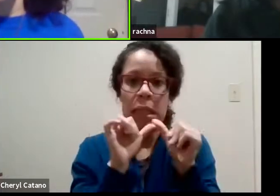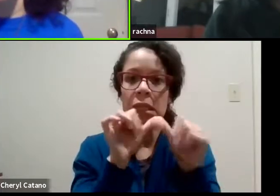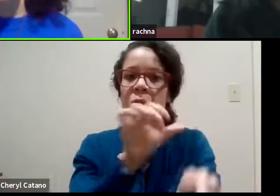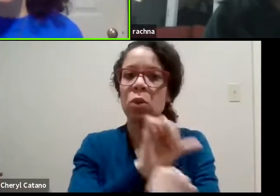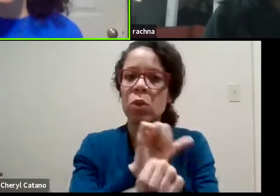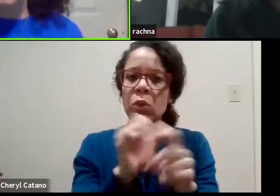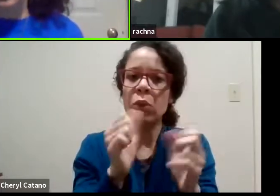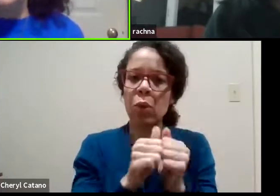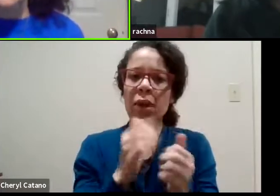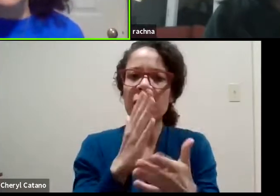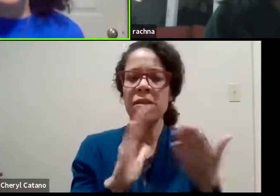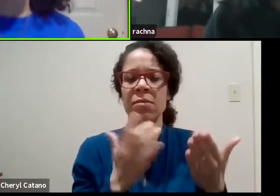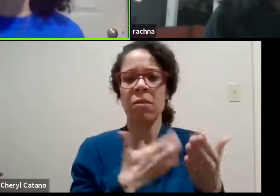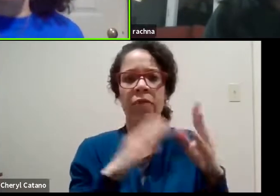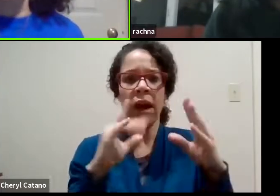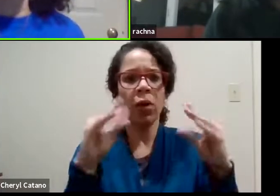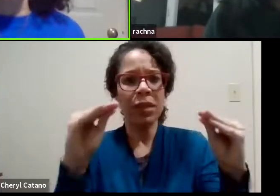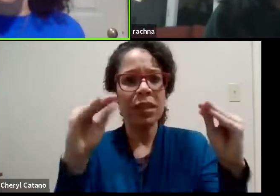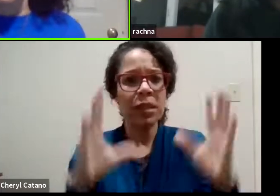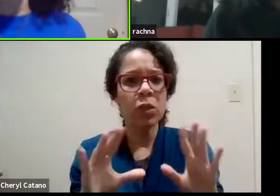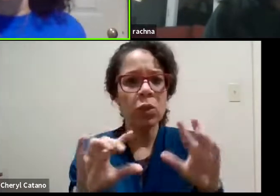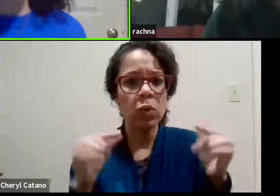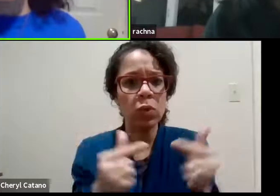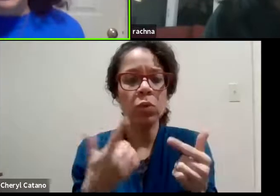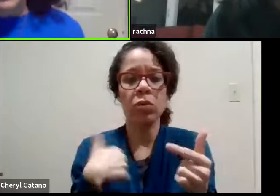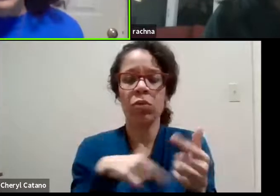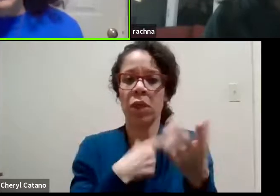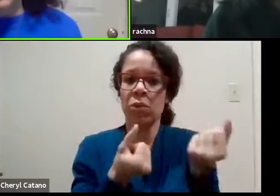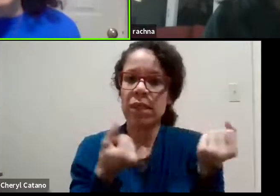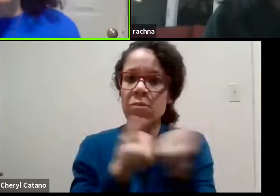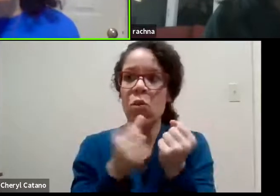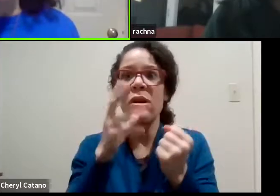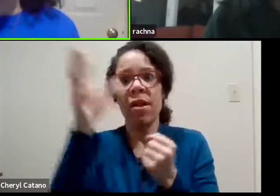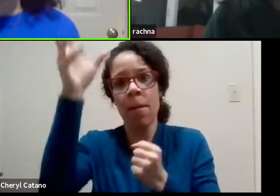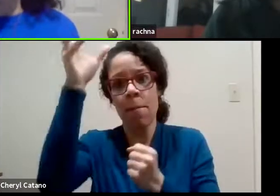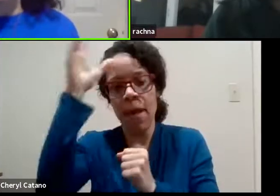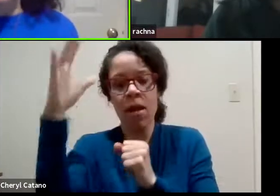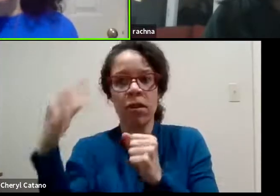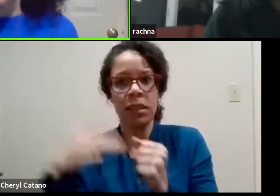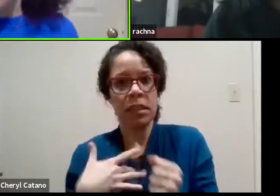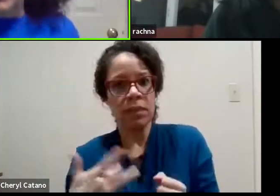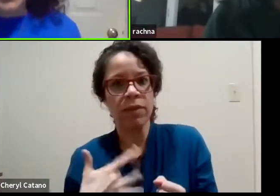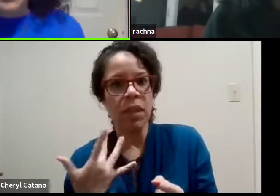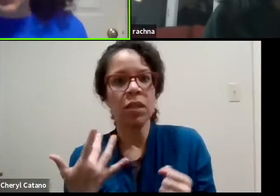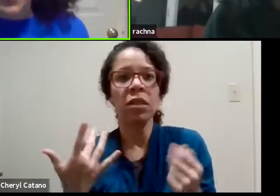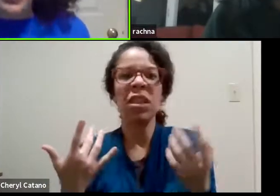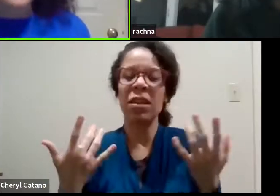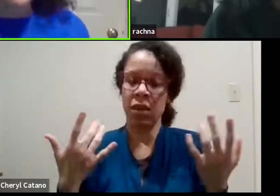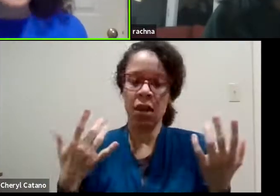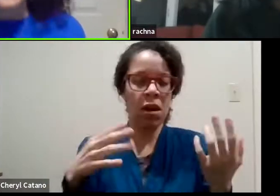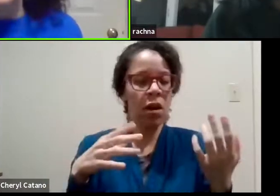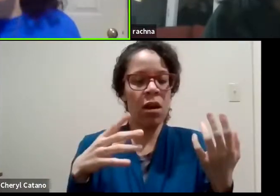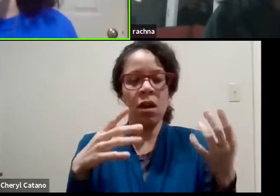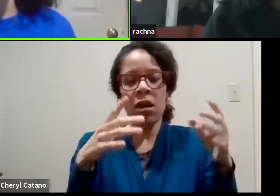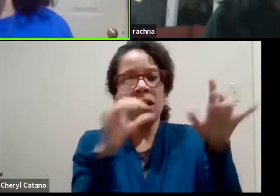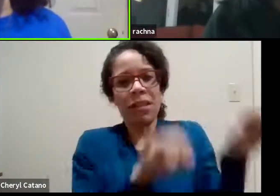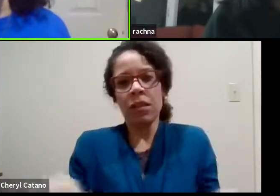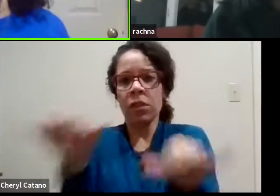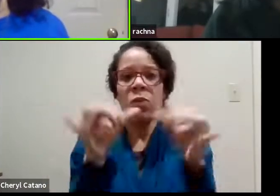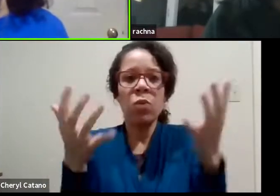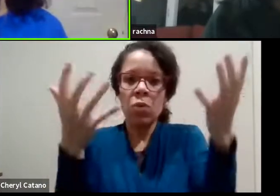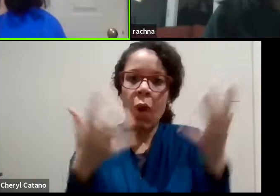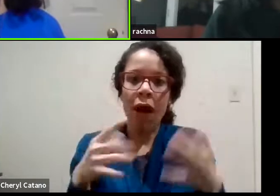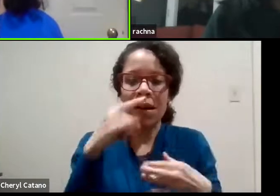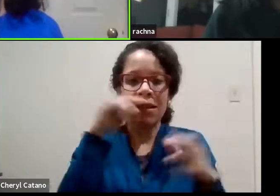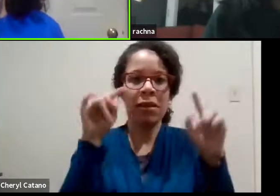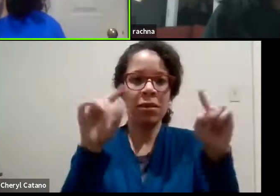with some of our teacher groups. We are supporting the voice of parents. We, like everybody, want kids back in